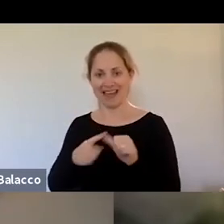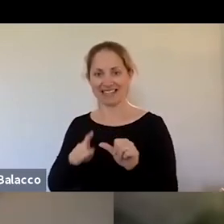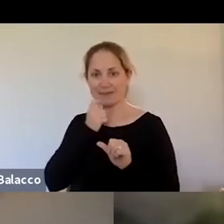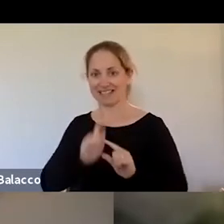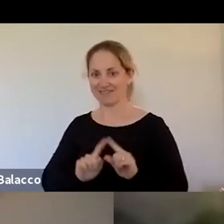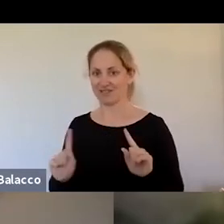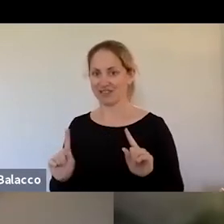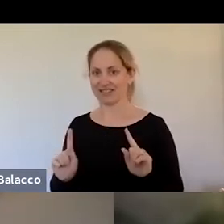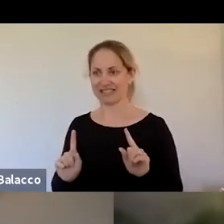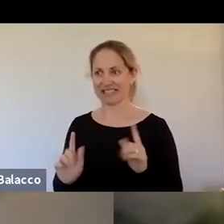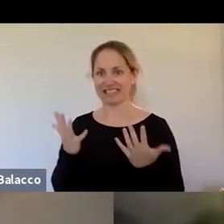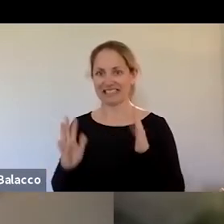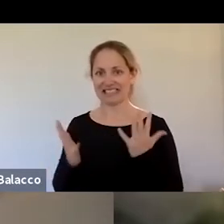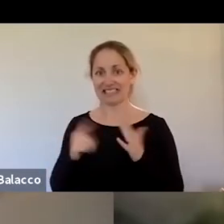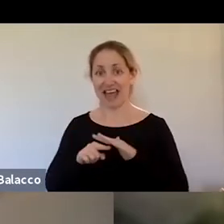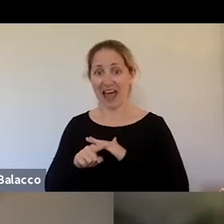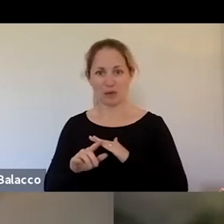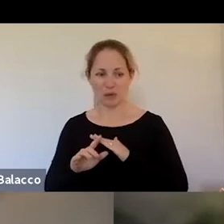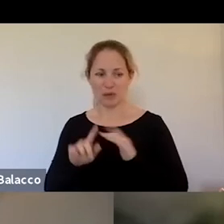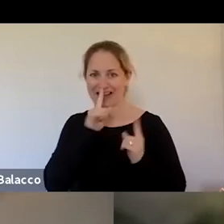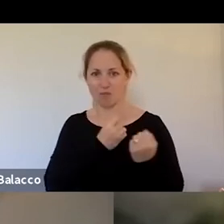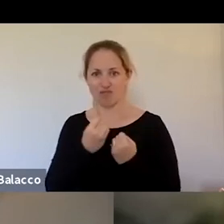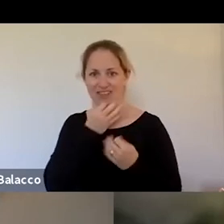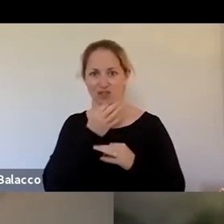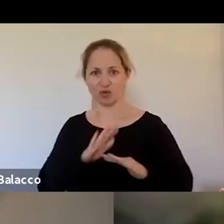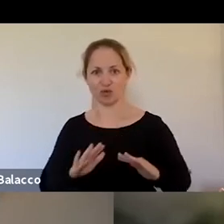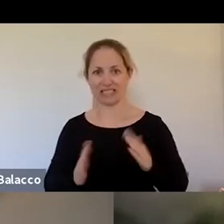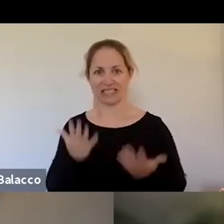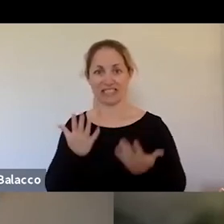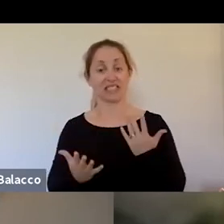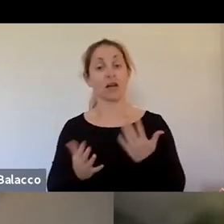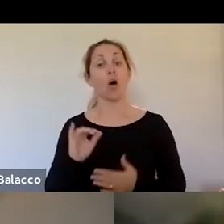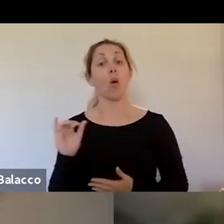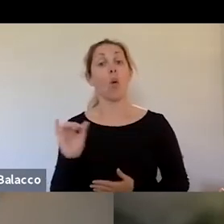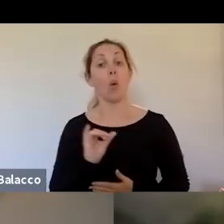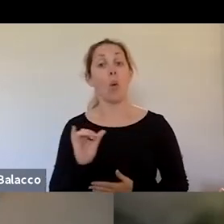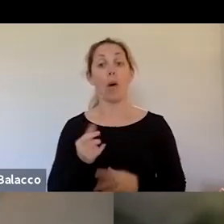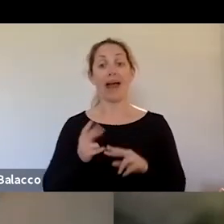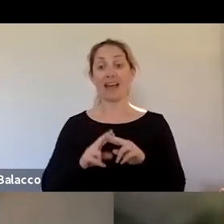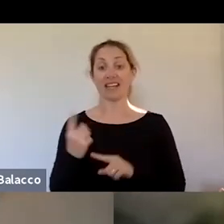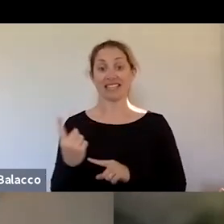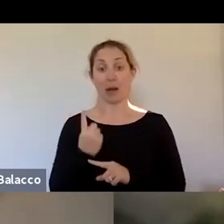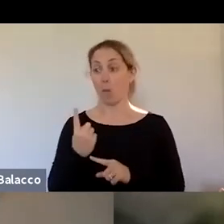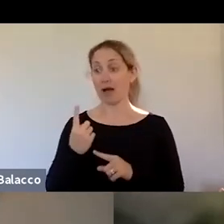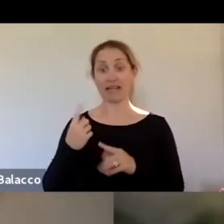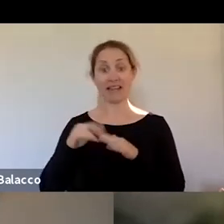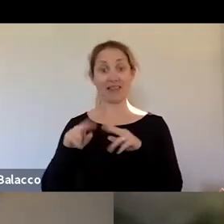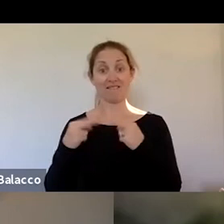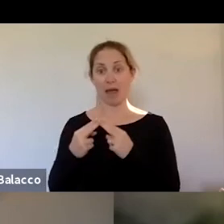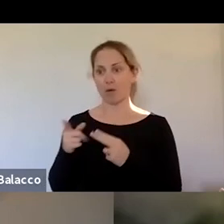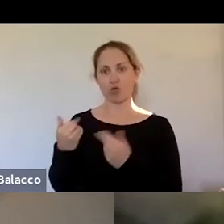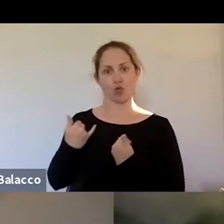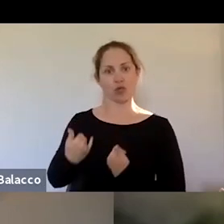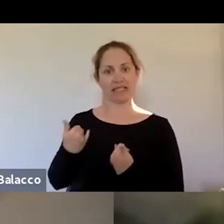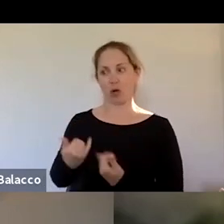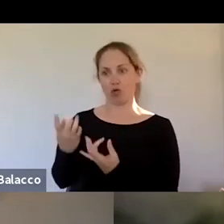we've looked at that's played quite a role is people that have a member of their home that is vulnerable to a serious health